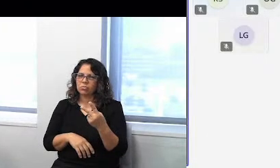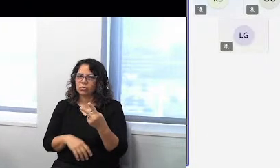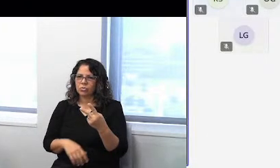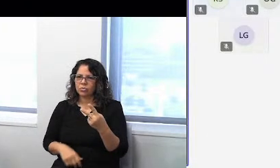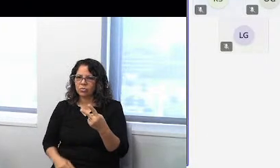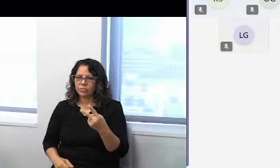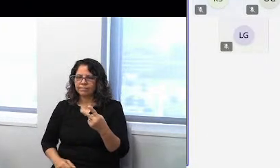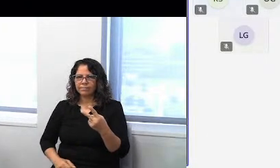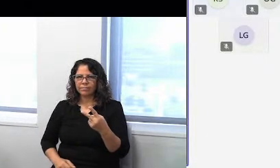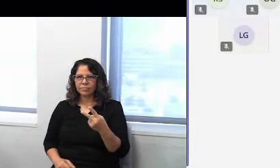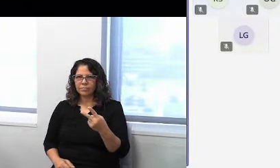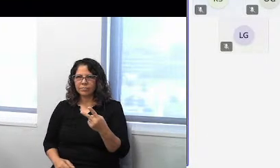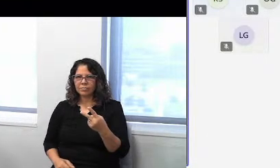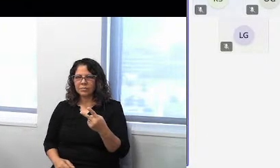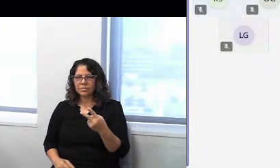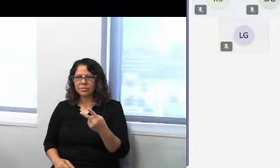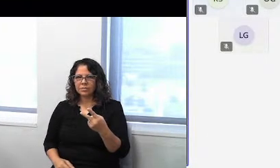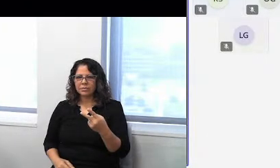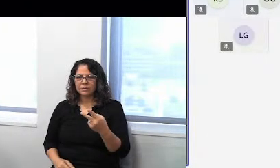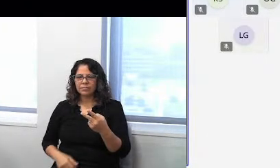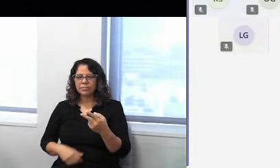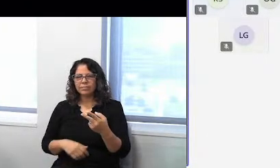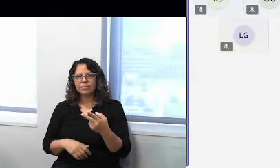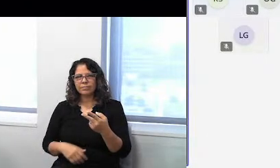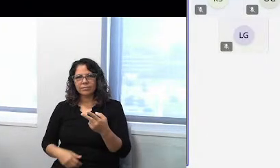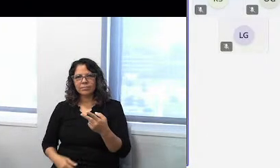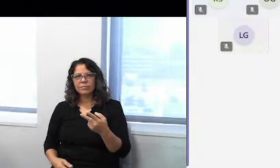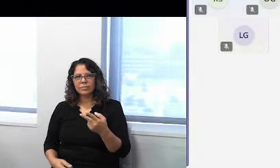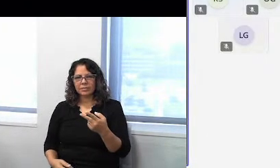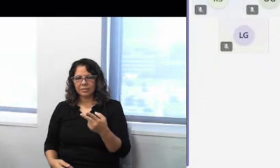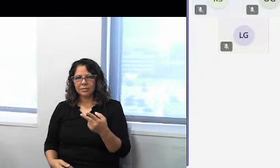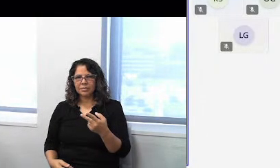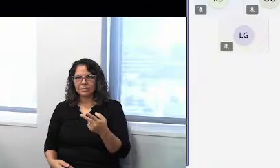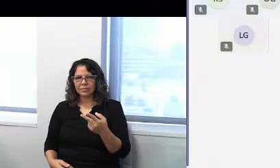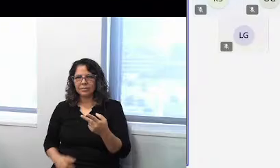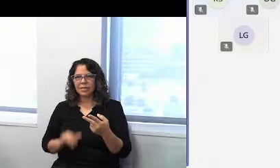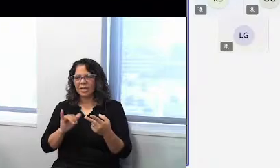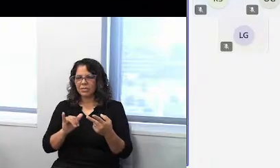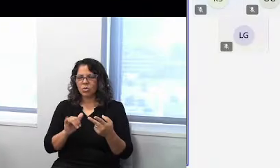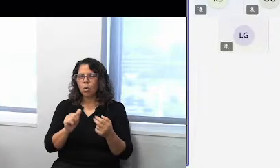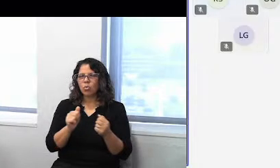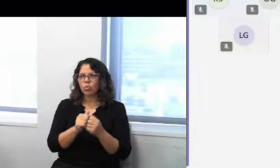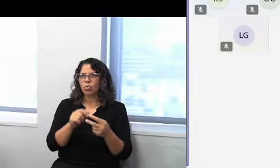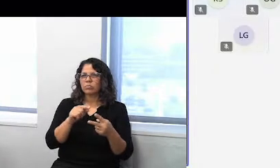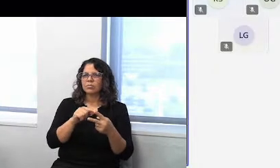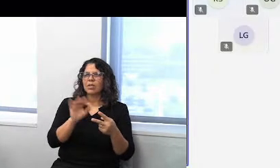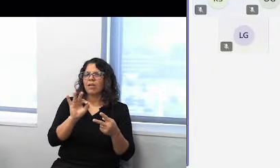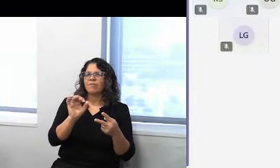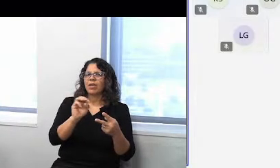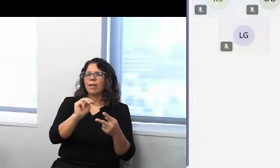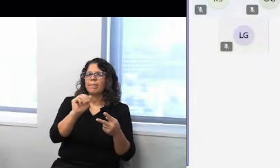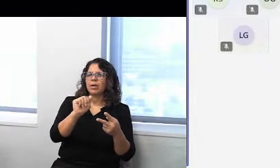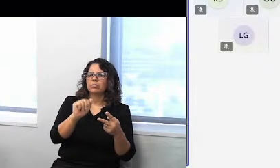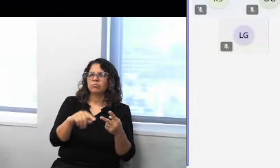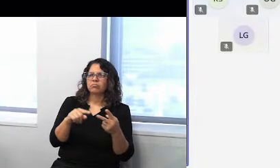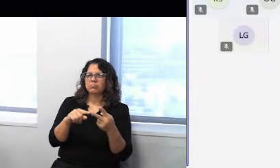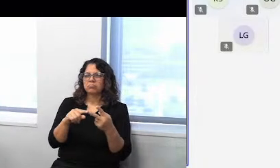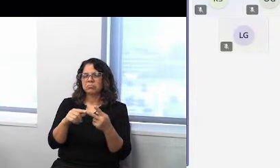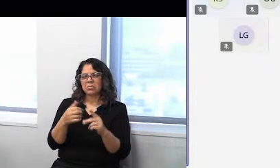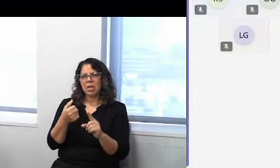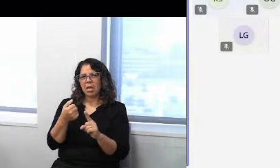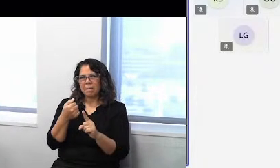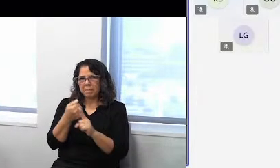one that is indeed what we're doing, that the impact of the upgrades shall be identified and will by